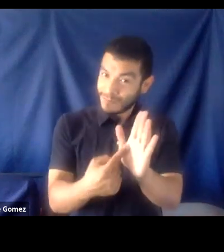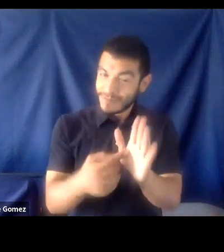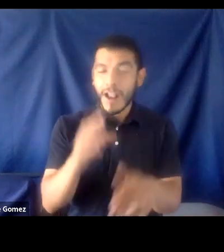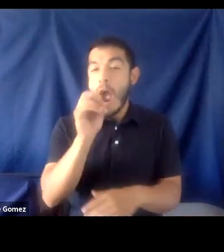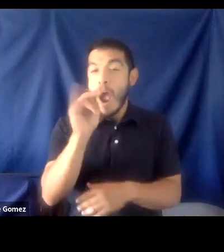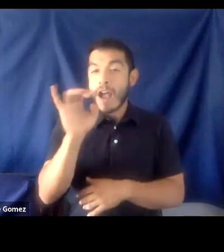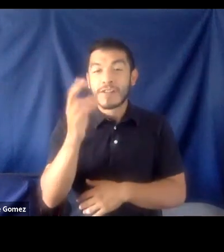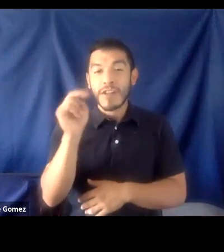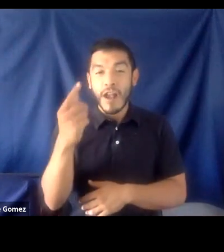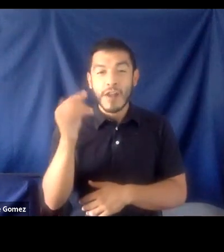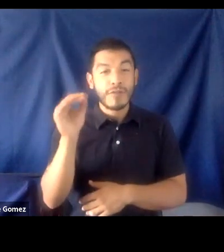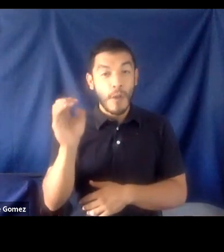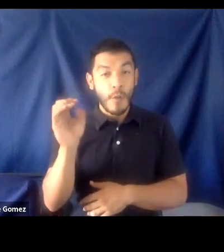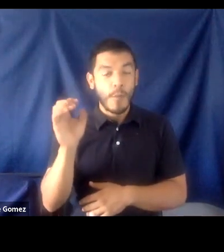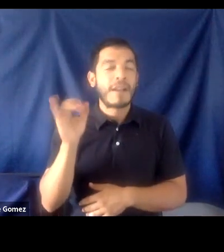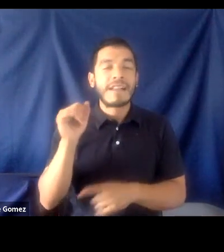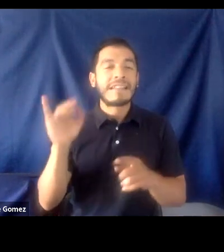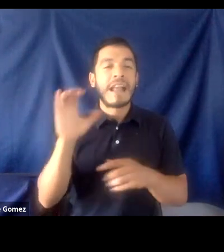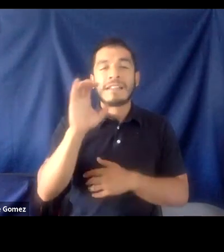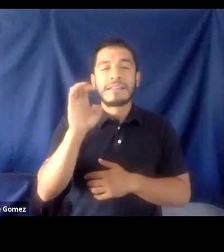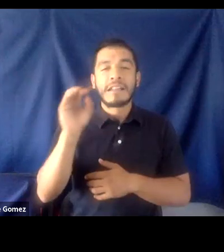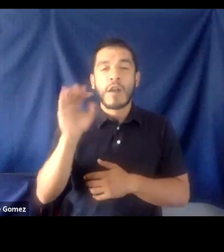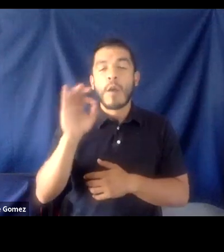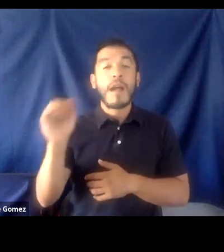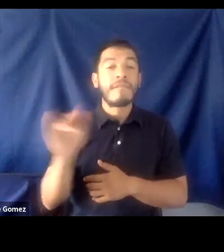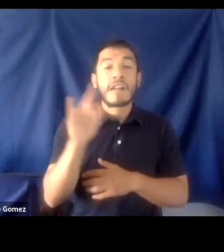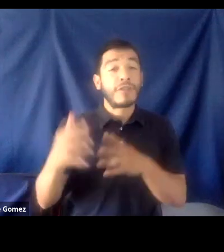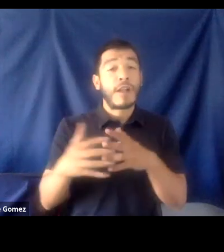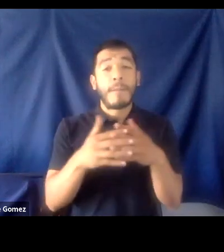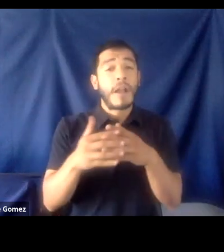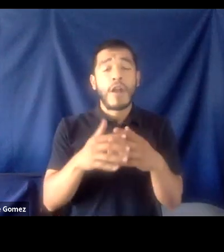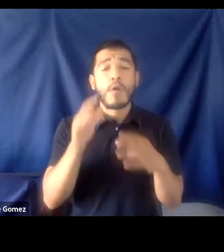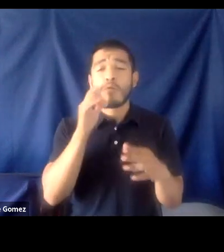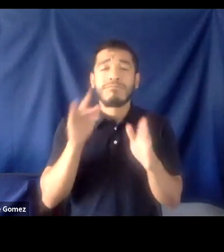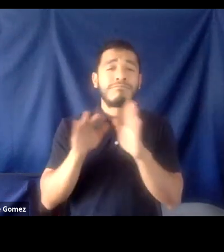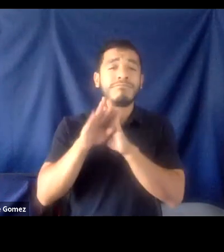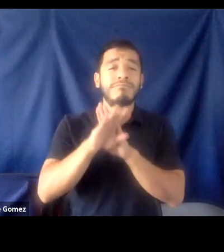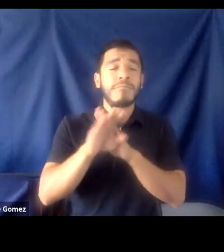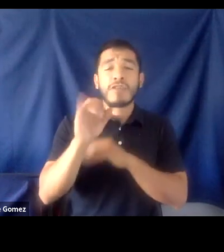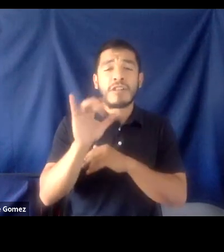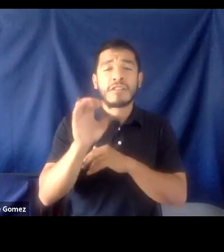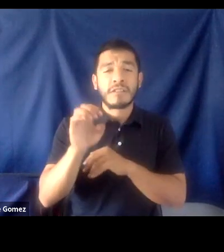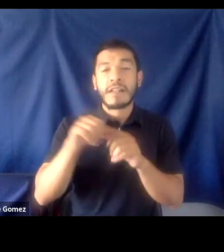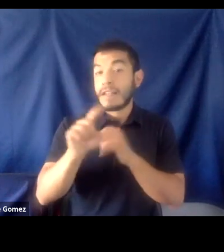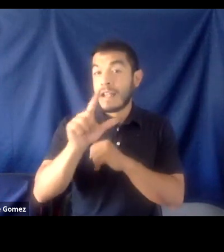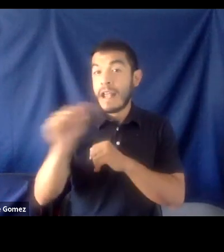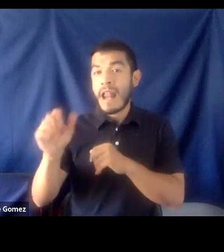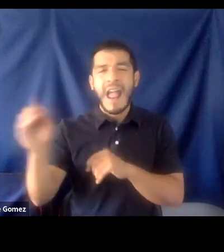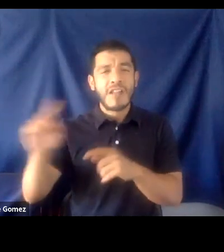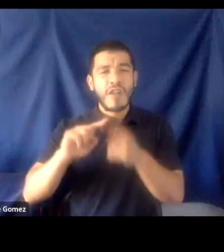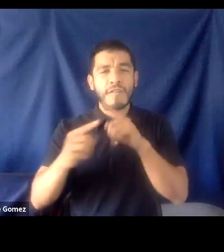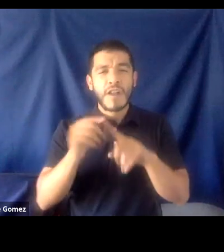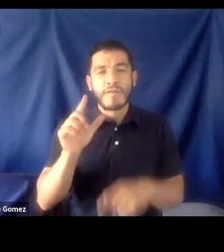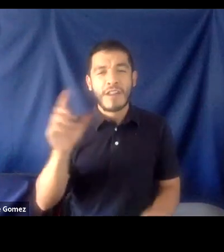Chung is the CEO of Asian Americans Advancing Justice Los Angeles and a friend of Grace